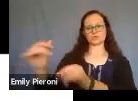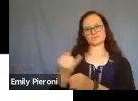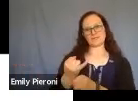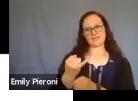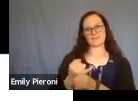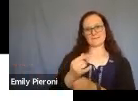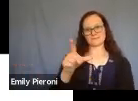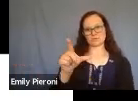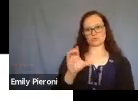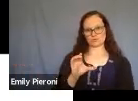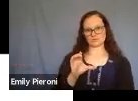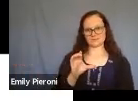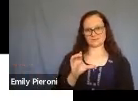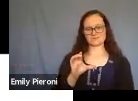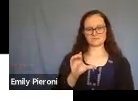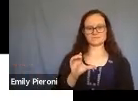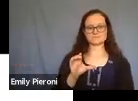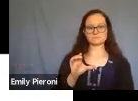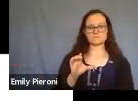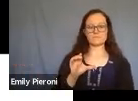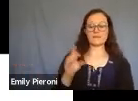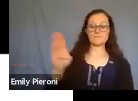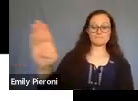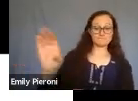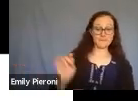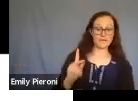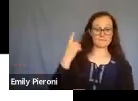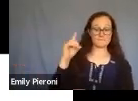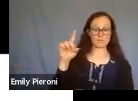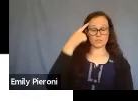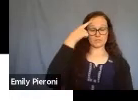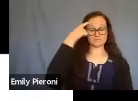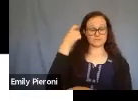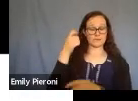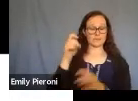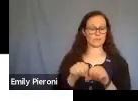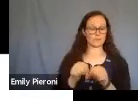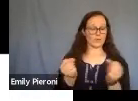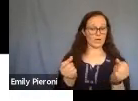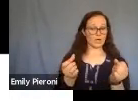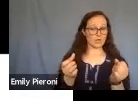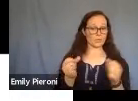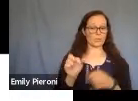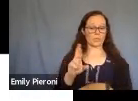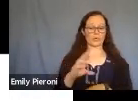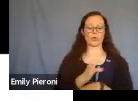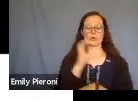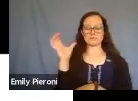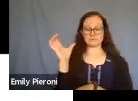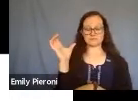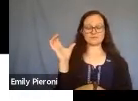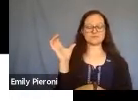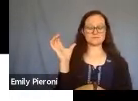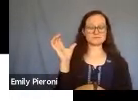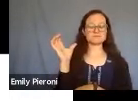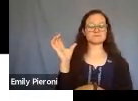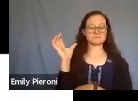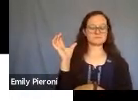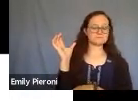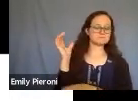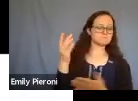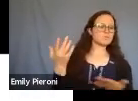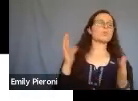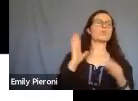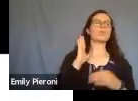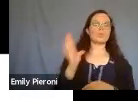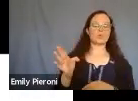winter breaks, they'll be paired up with one of our managers, depending on what field their interest is in.